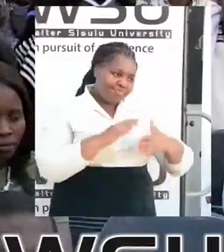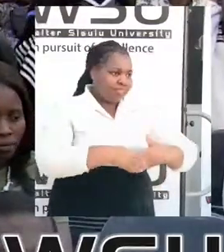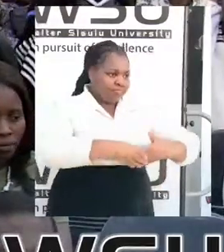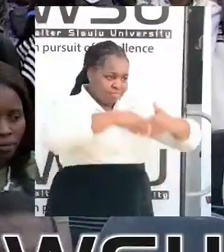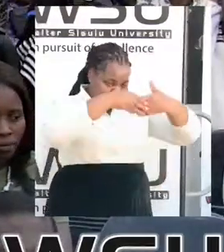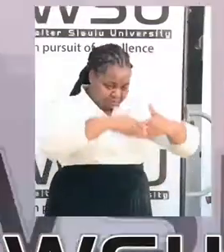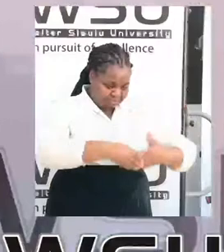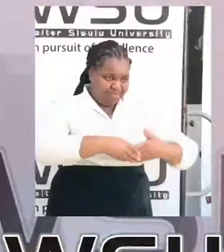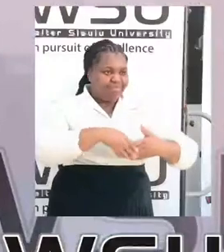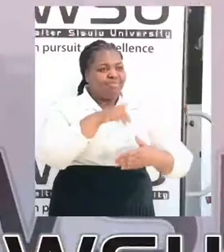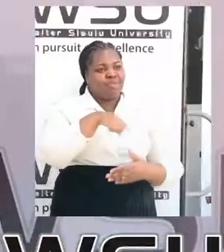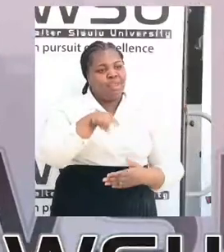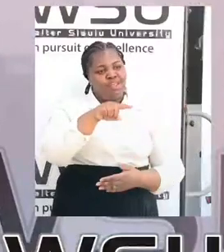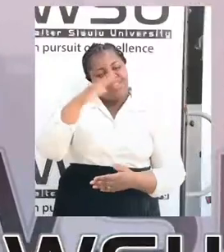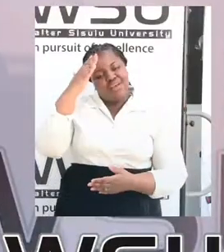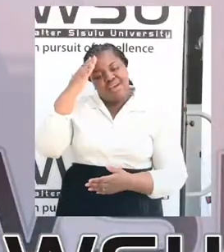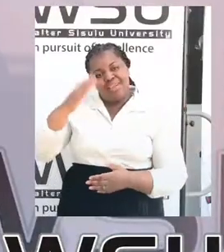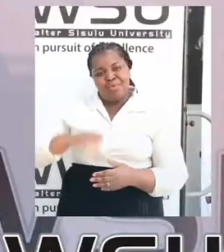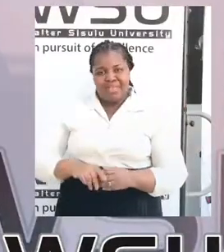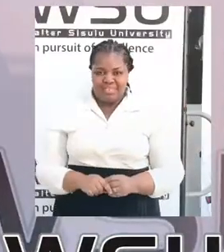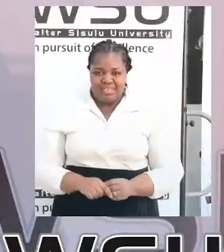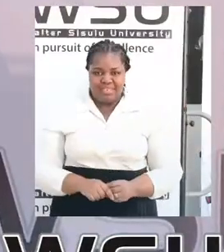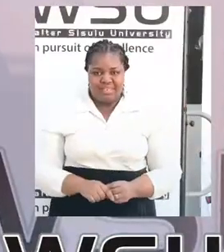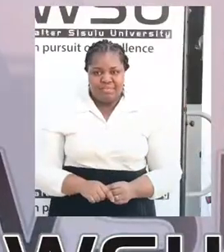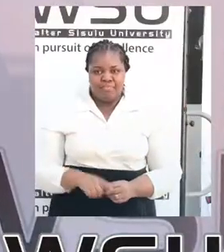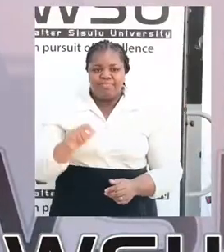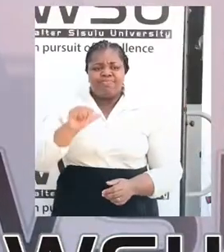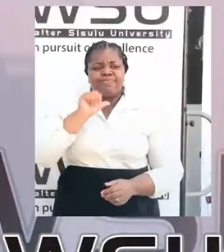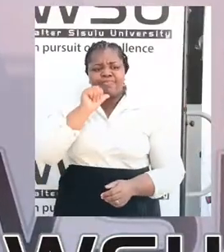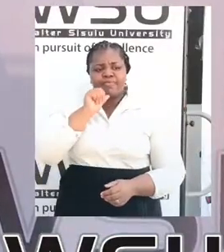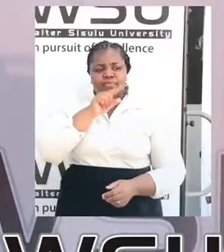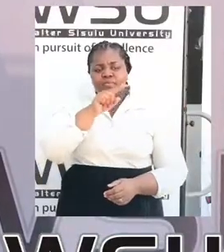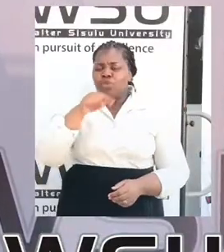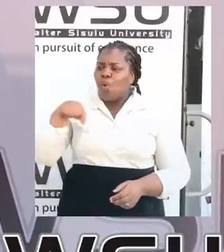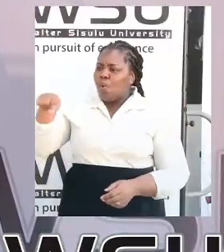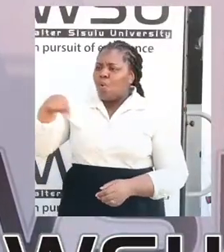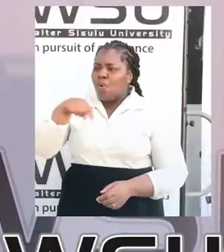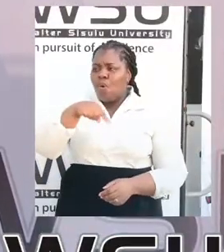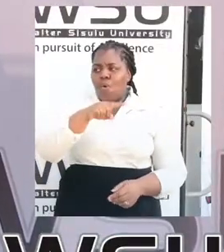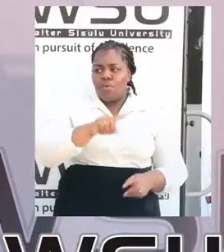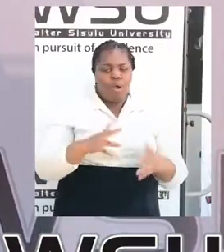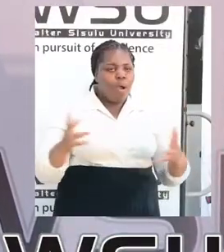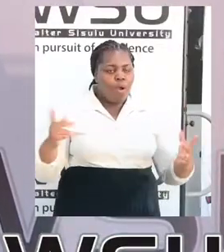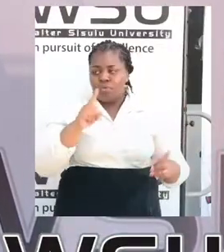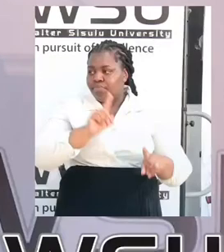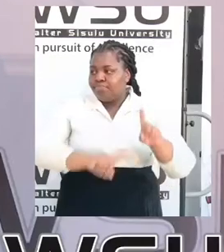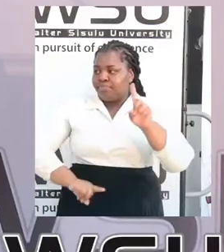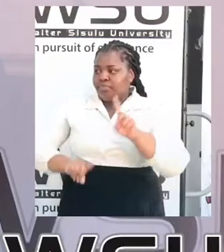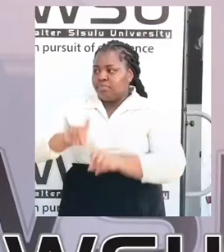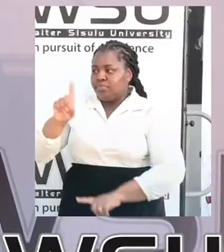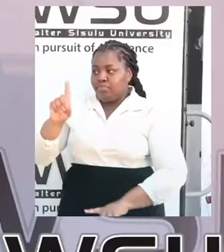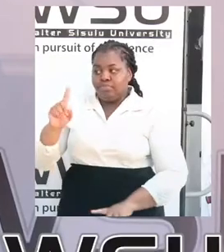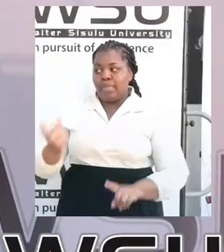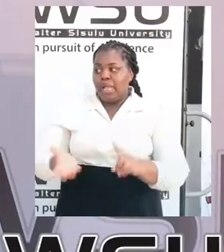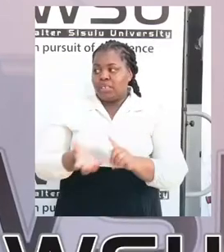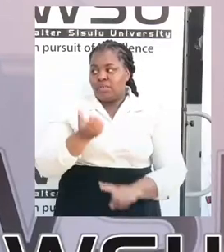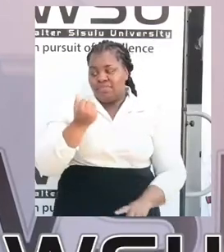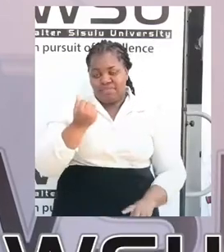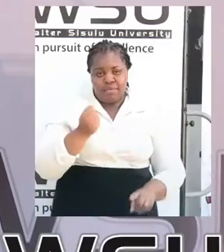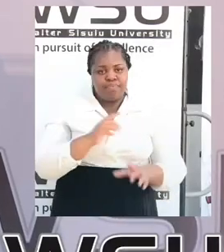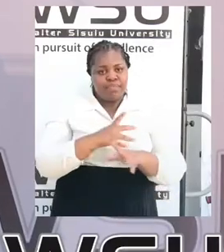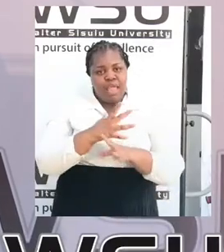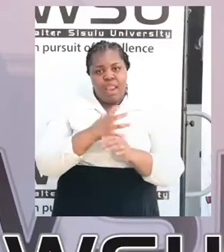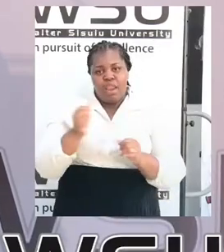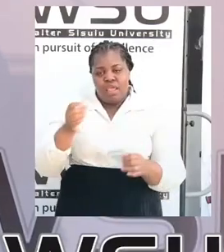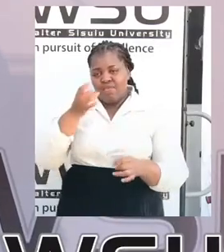Congratulations to our graduates. No matter where you go or how successful you may become,